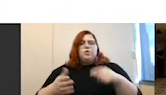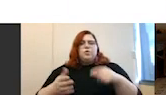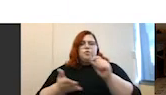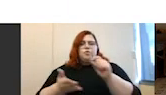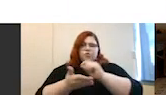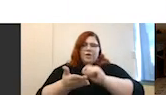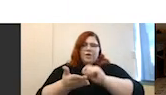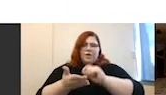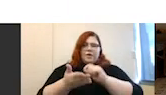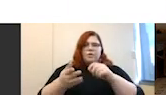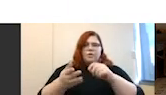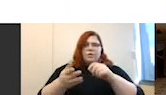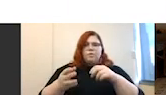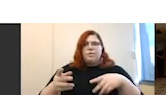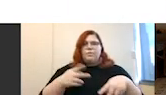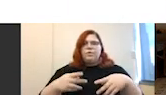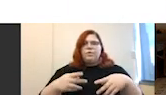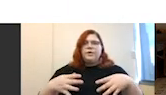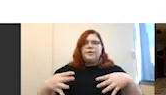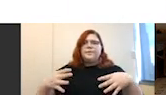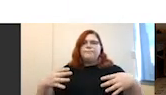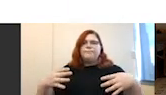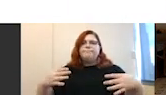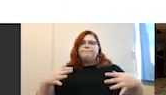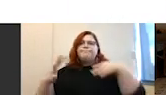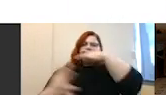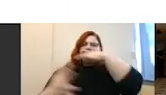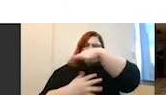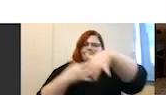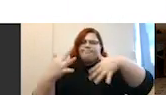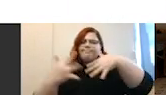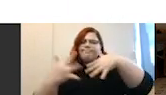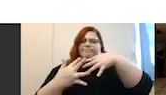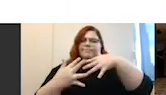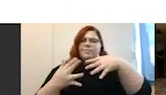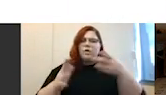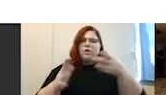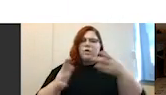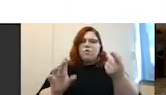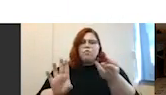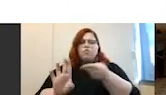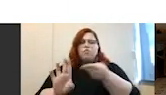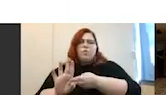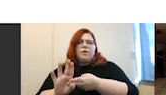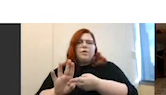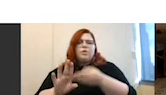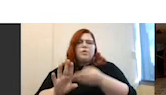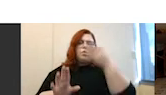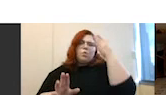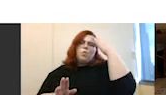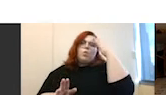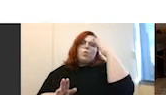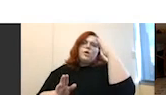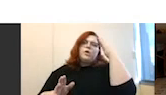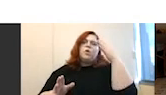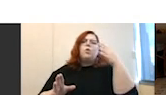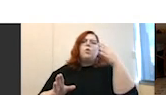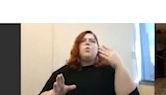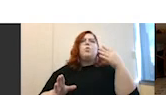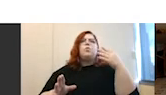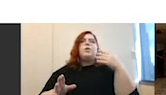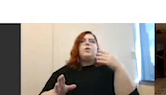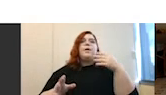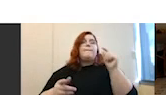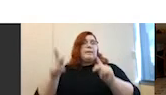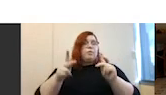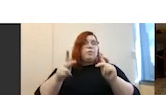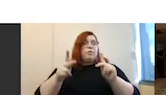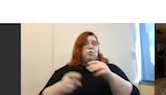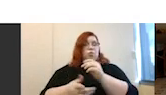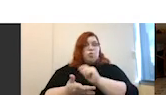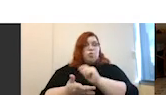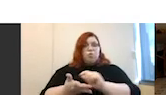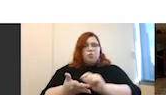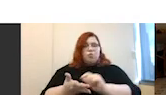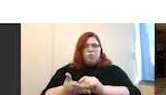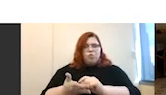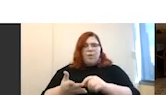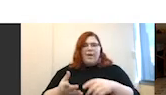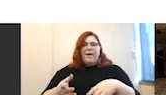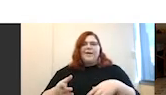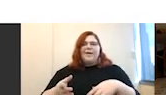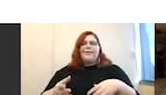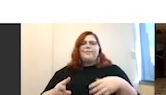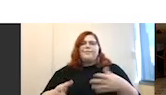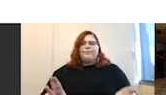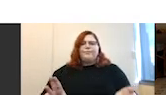can be engaging to us as writers, as creators, when we create. And if we just so happen to create something that's really